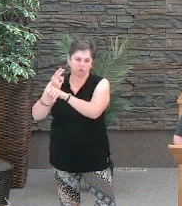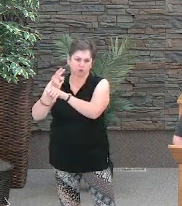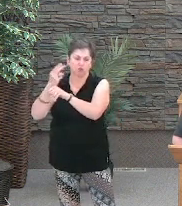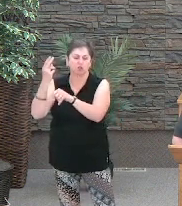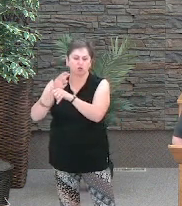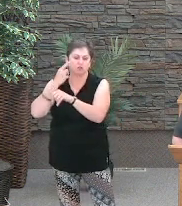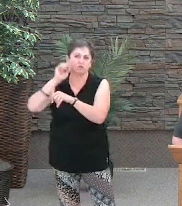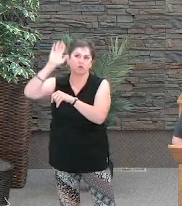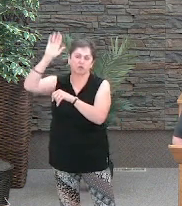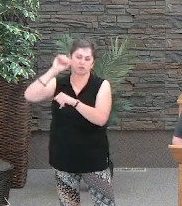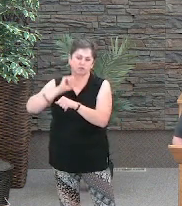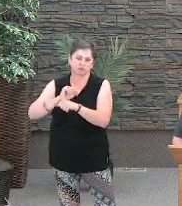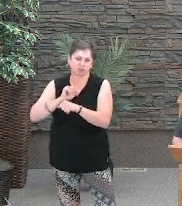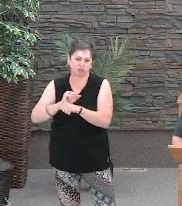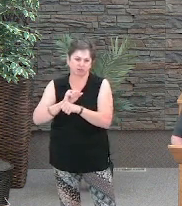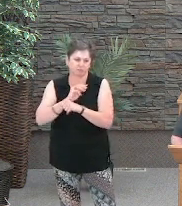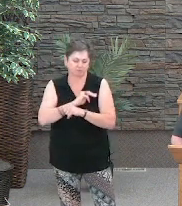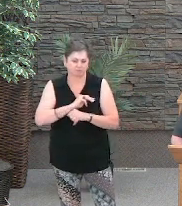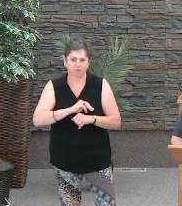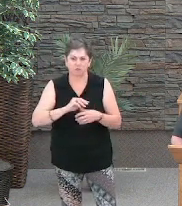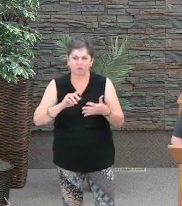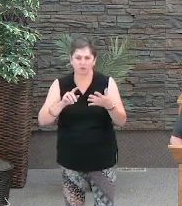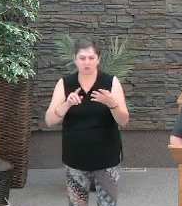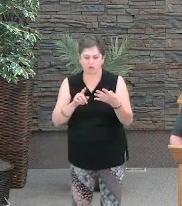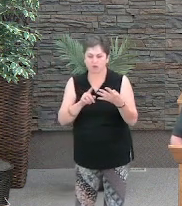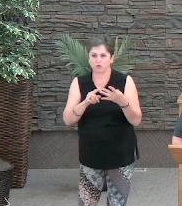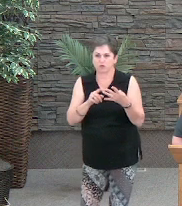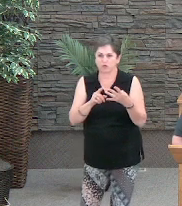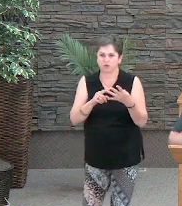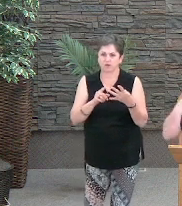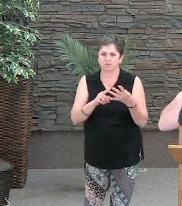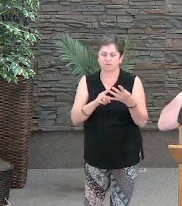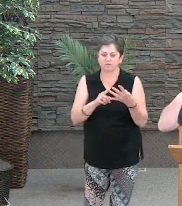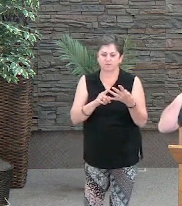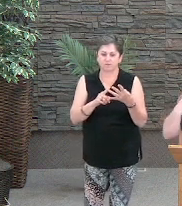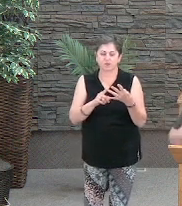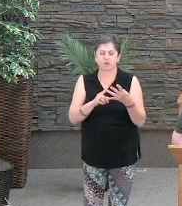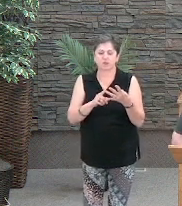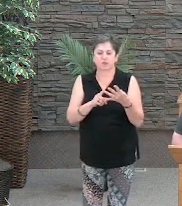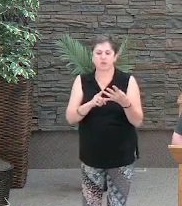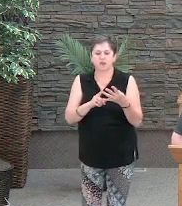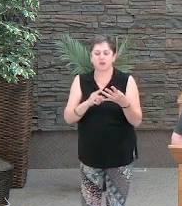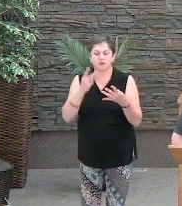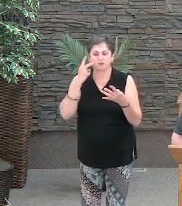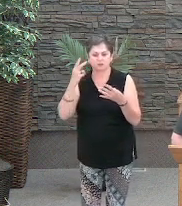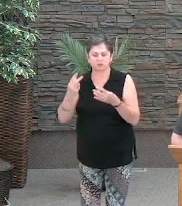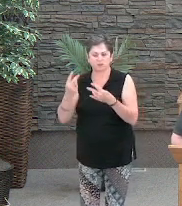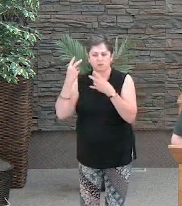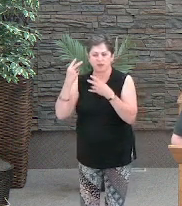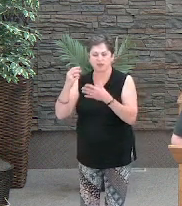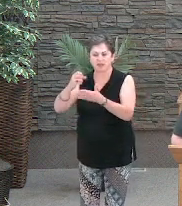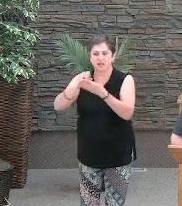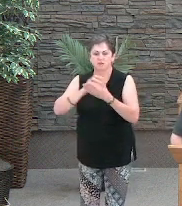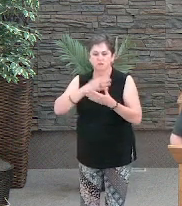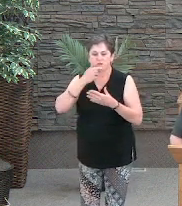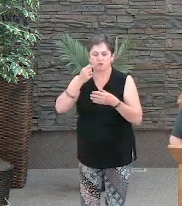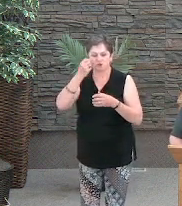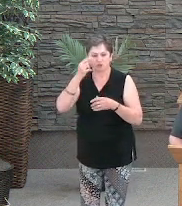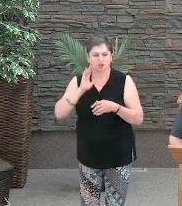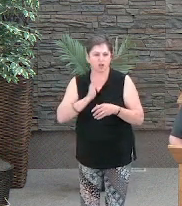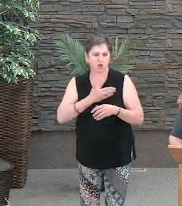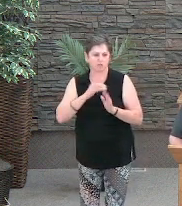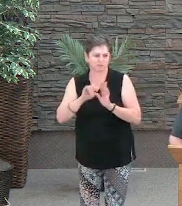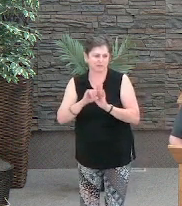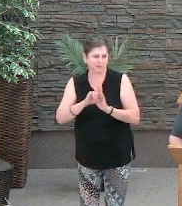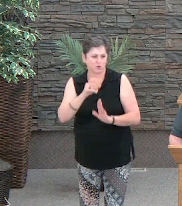Use it for his mission. The third thing I want to point out is we look at this story and I think it helps us better understand who we